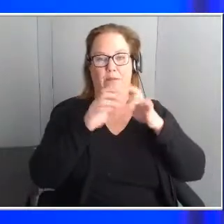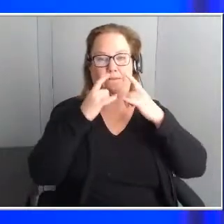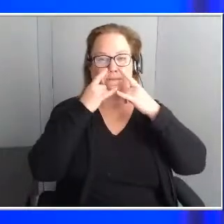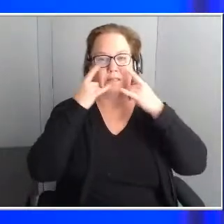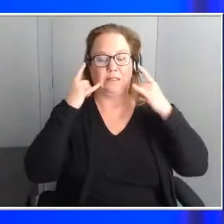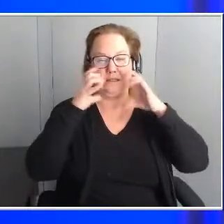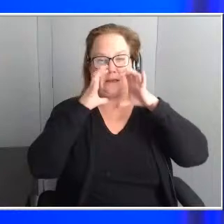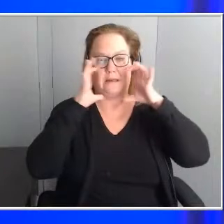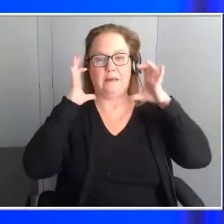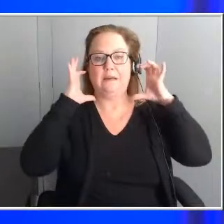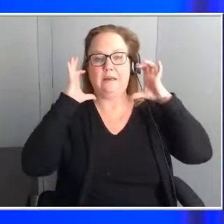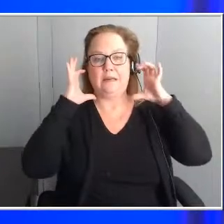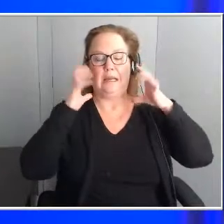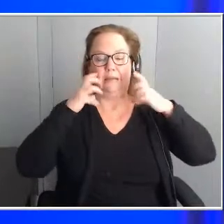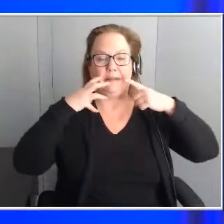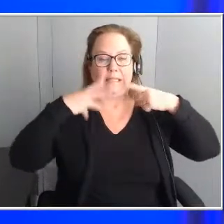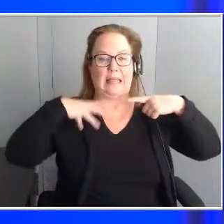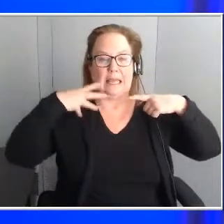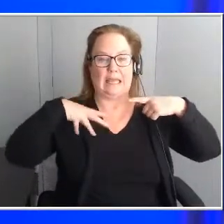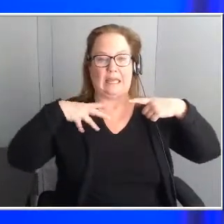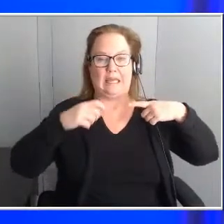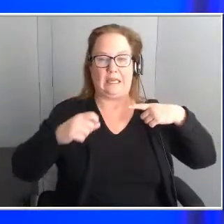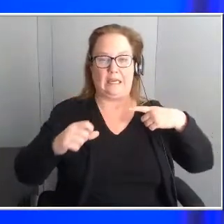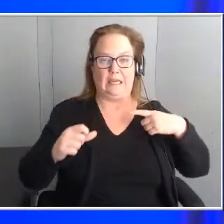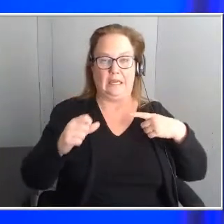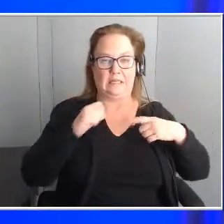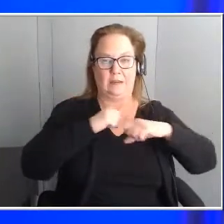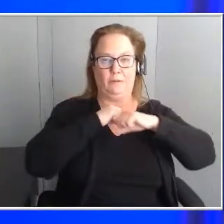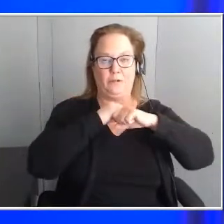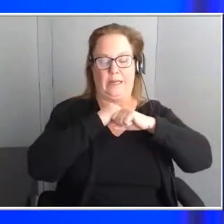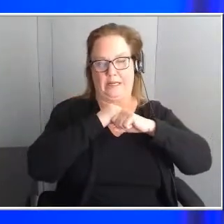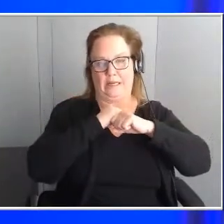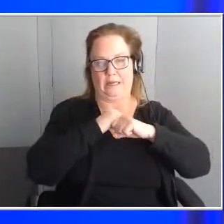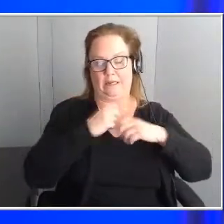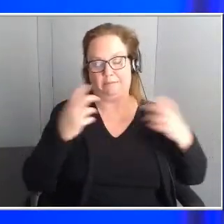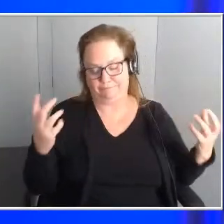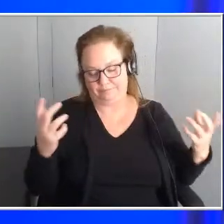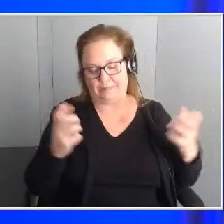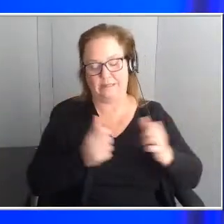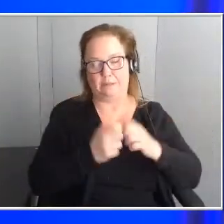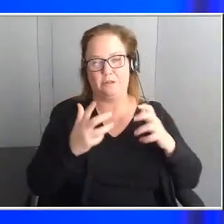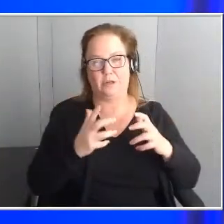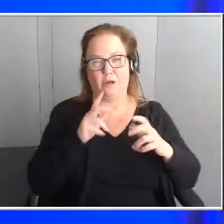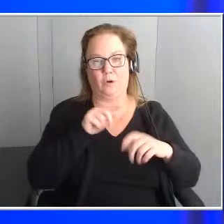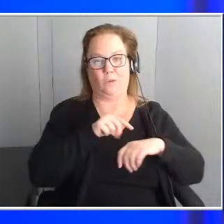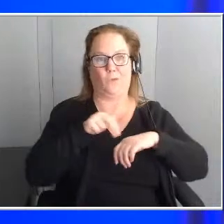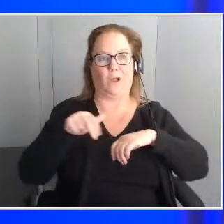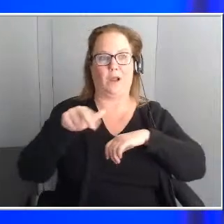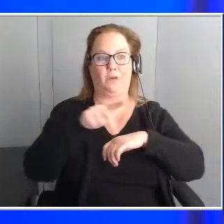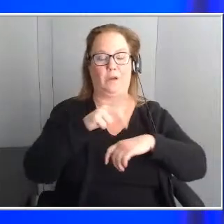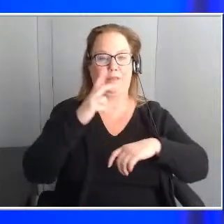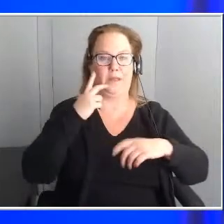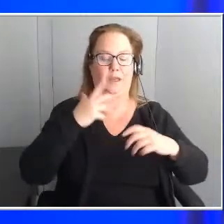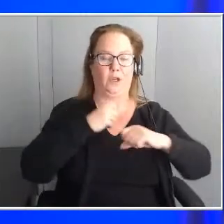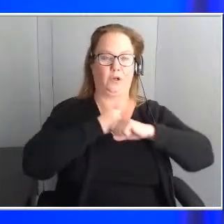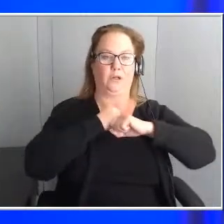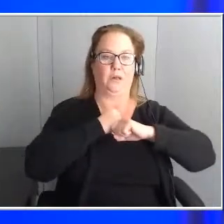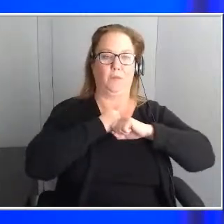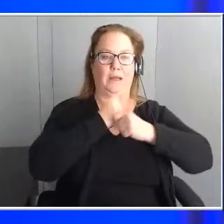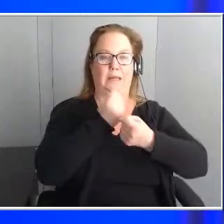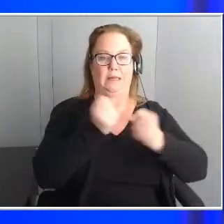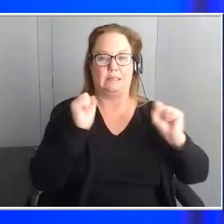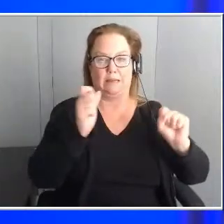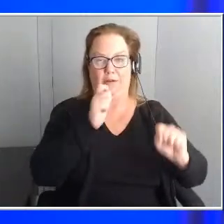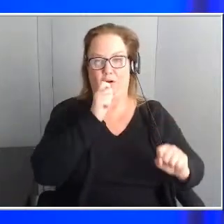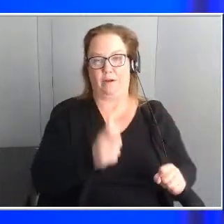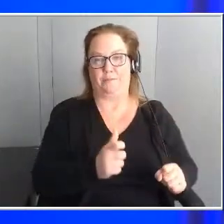well, because if it's leaking, then it's not protecting you as much as you think you are, and then you're walking around thinking you're invincible when you might not be. So